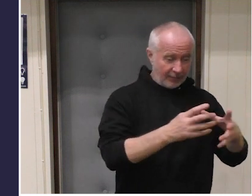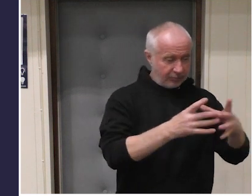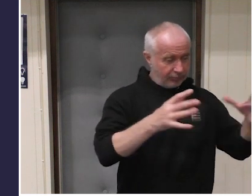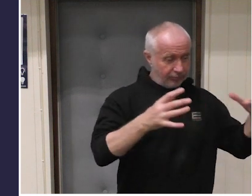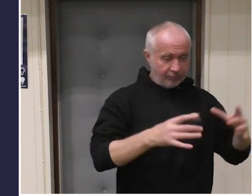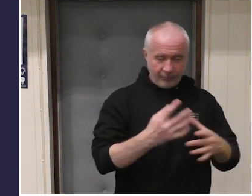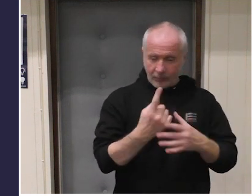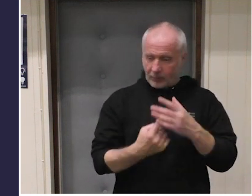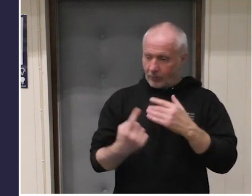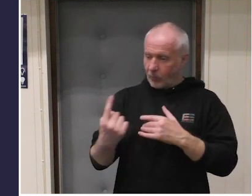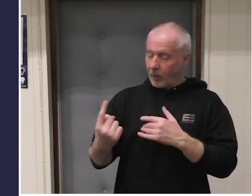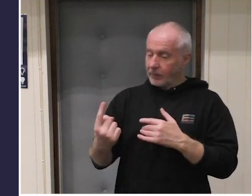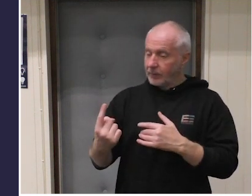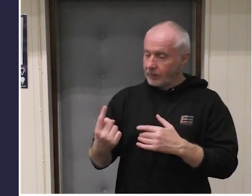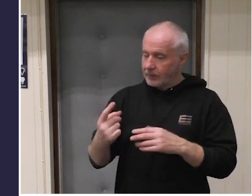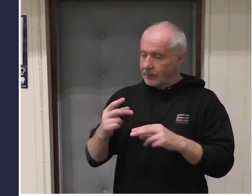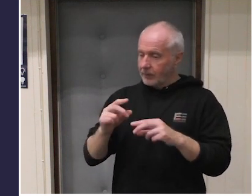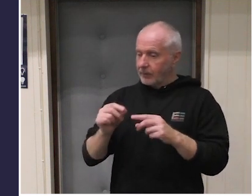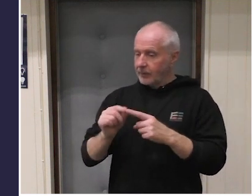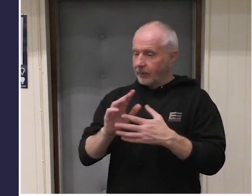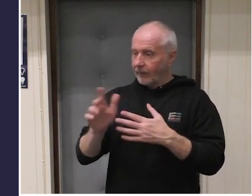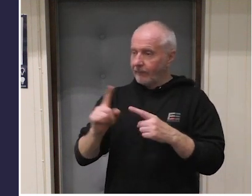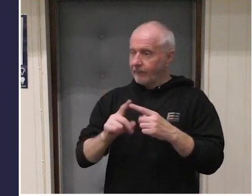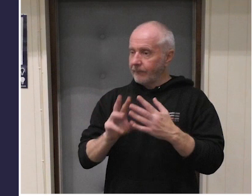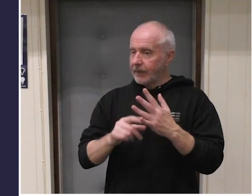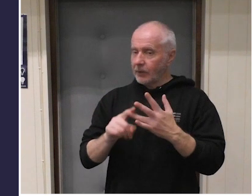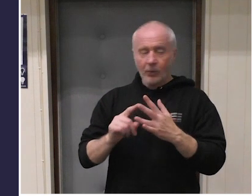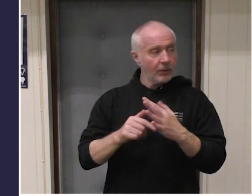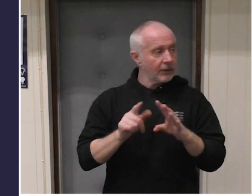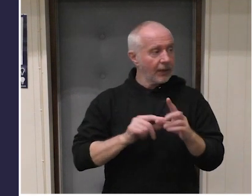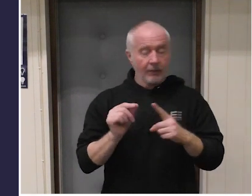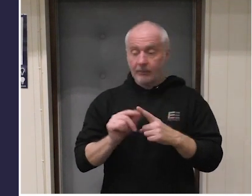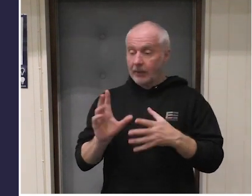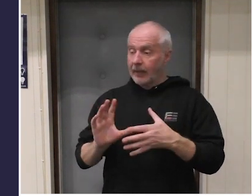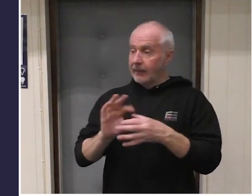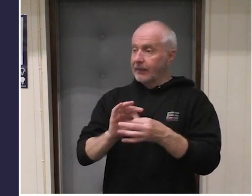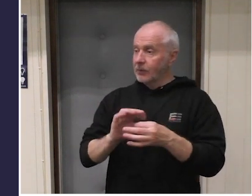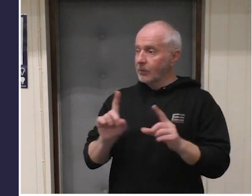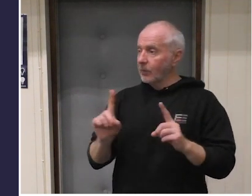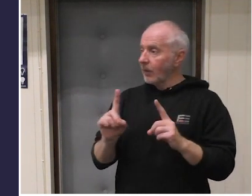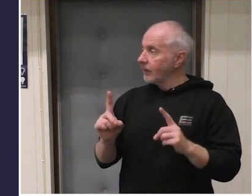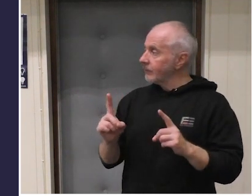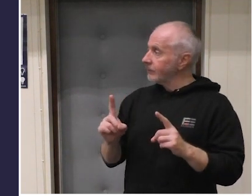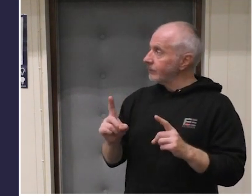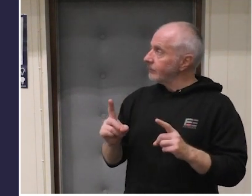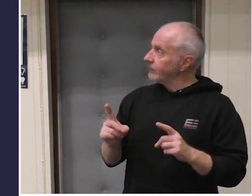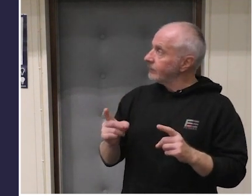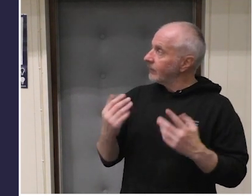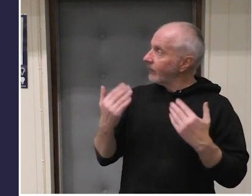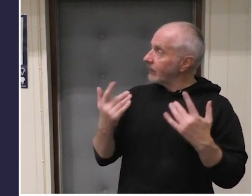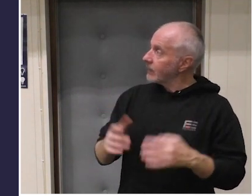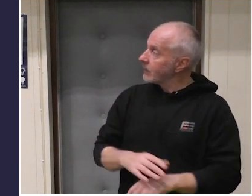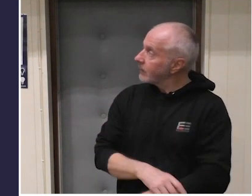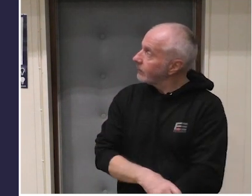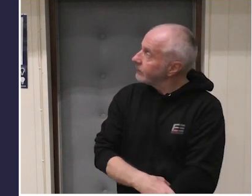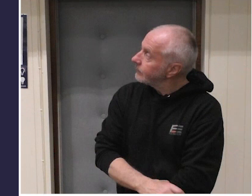Yep. And then these then map to some fitness. Okay? What does that mean? Right, so a very good example